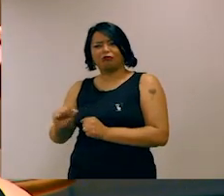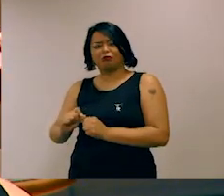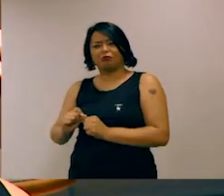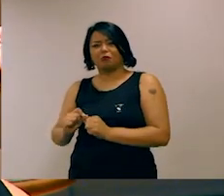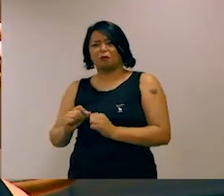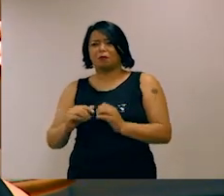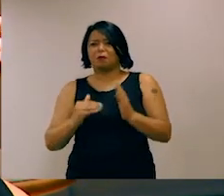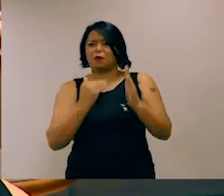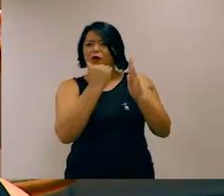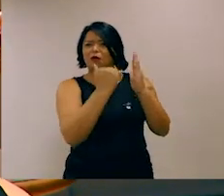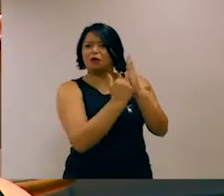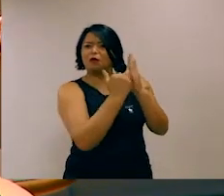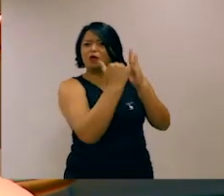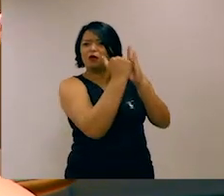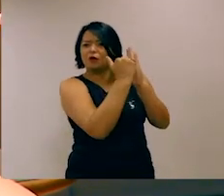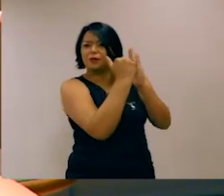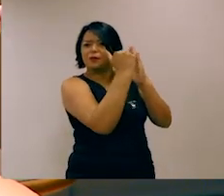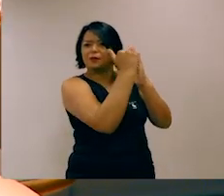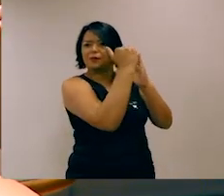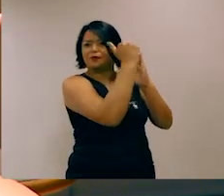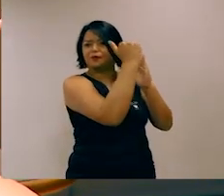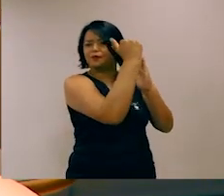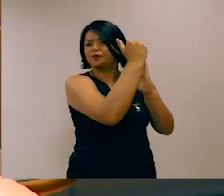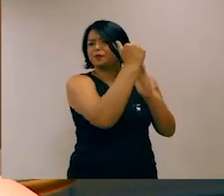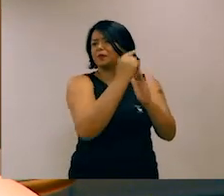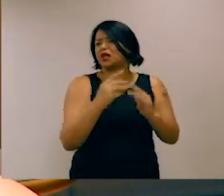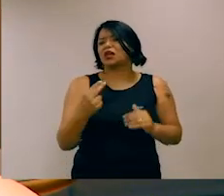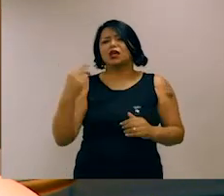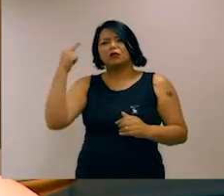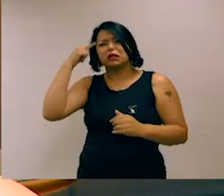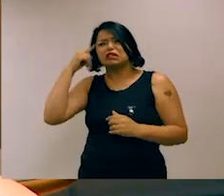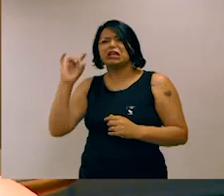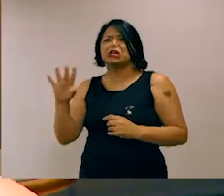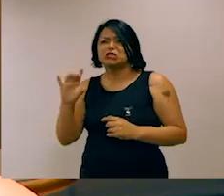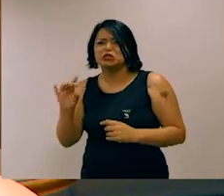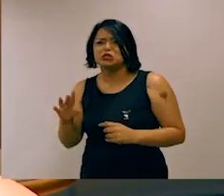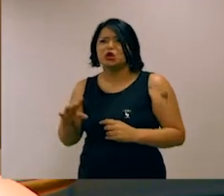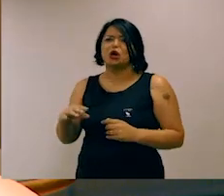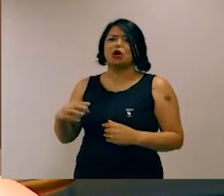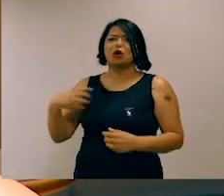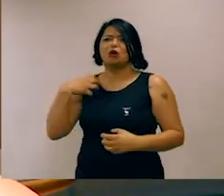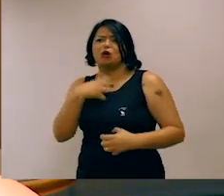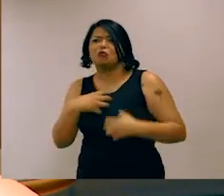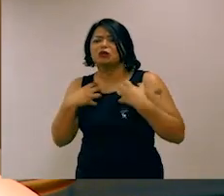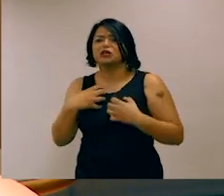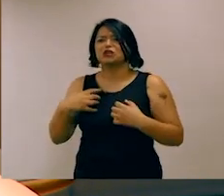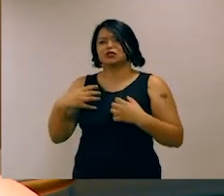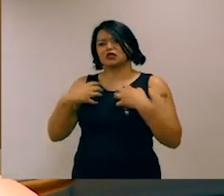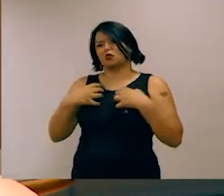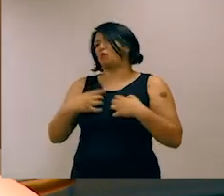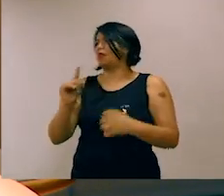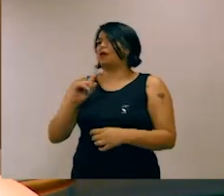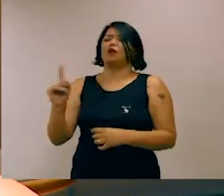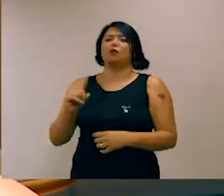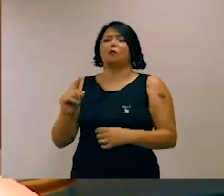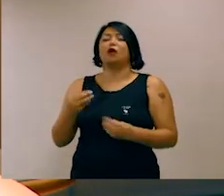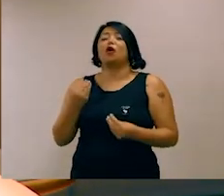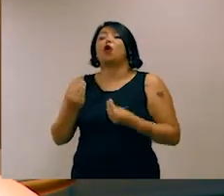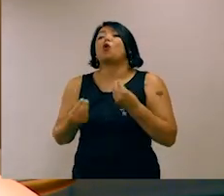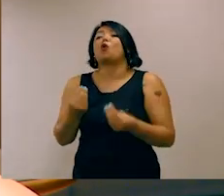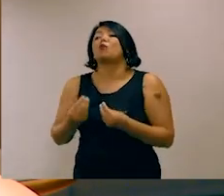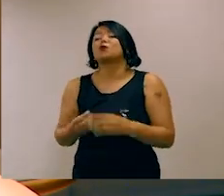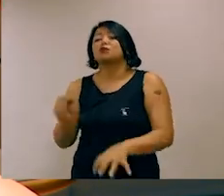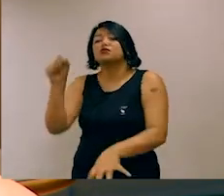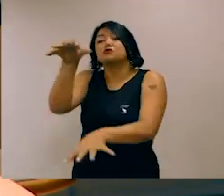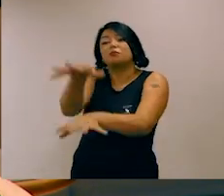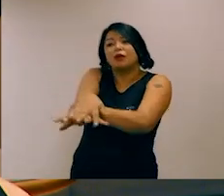behavioral, we also think if we can scale and implement the solution. So if a law needs to be changed,